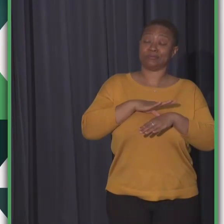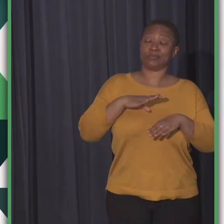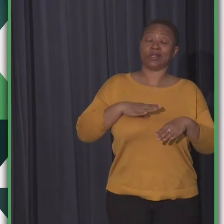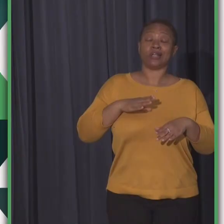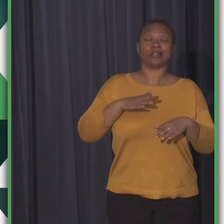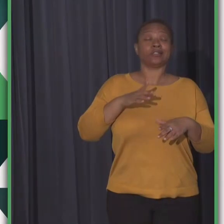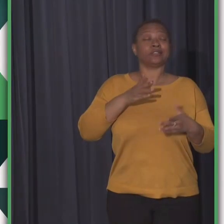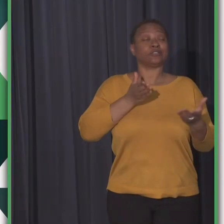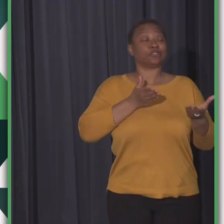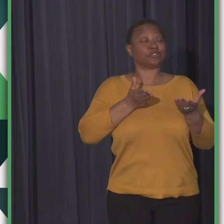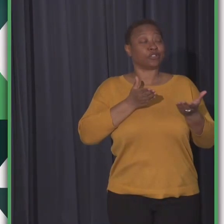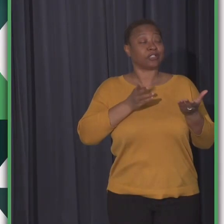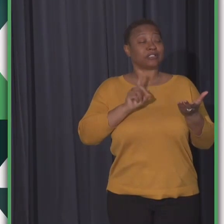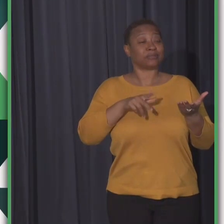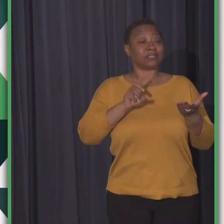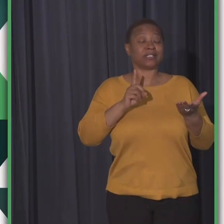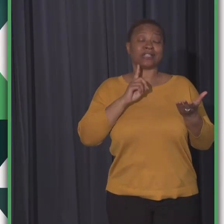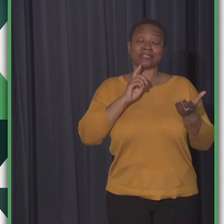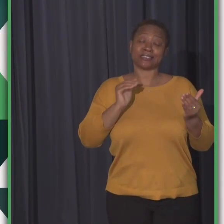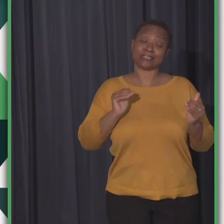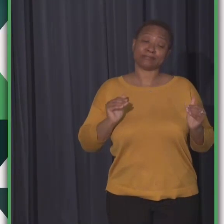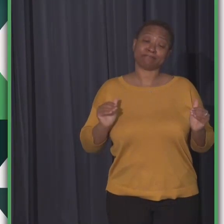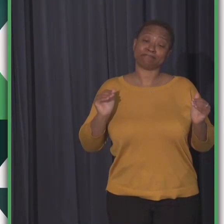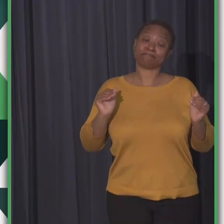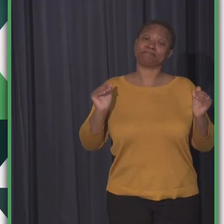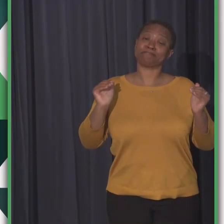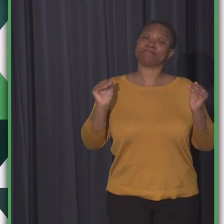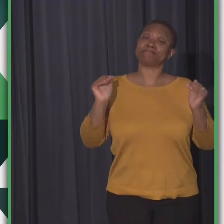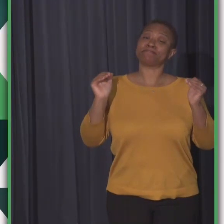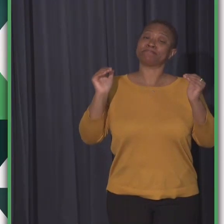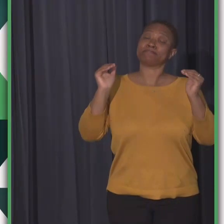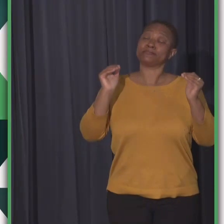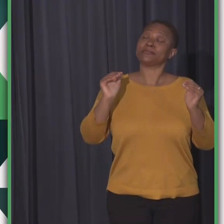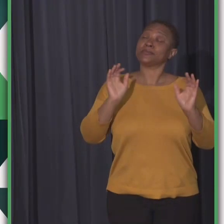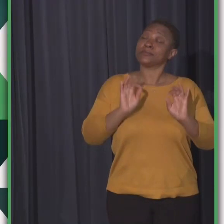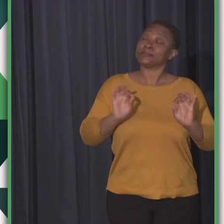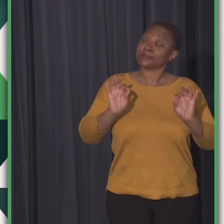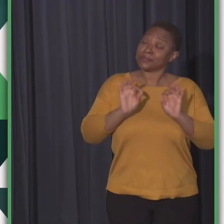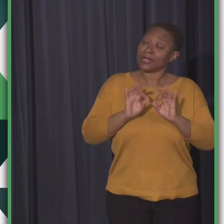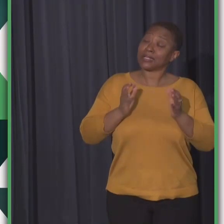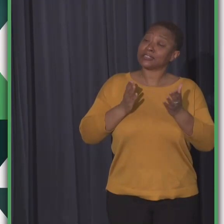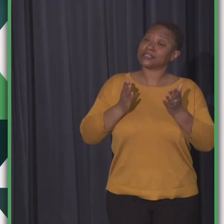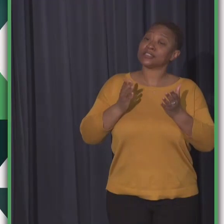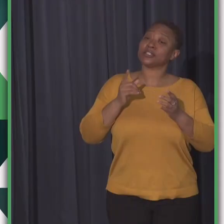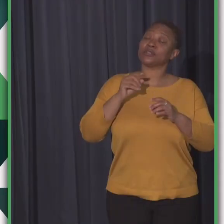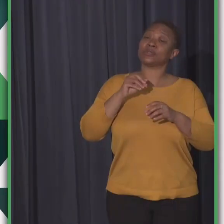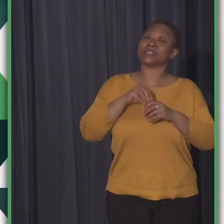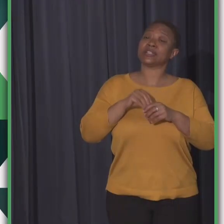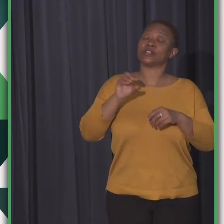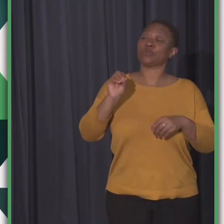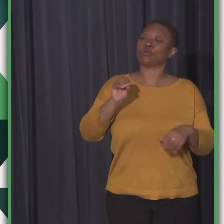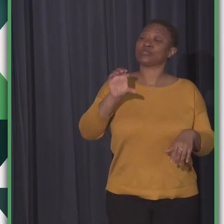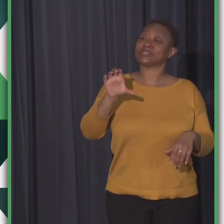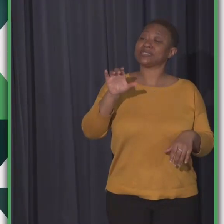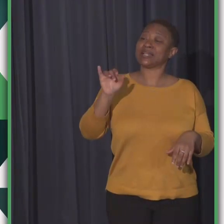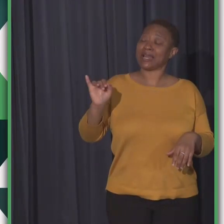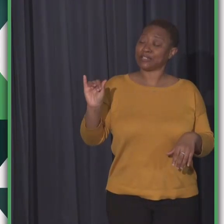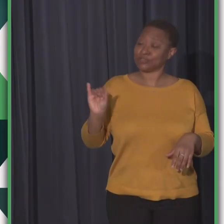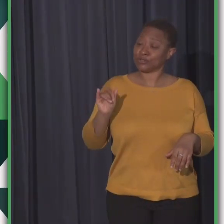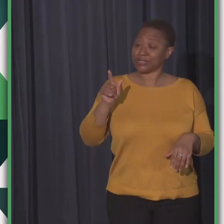with the Detroit Police Department as he was going through the ranks. But more importantly, he also served honorably when he was over in OCI. And so he